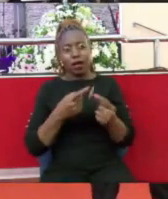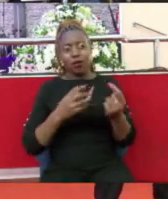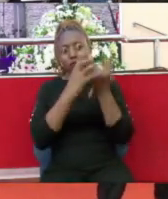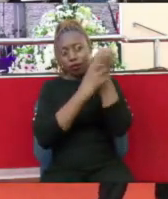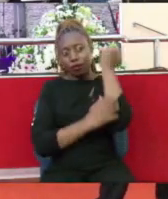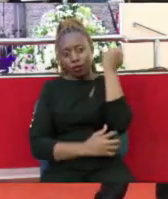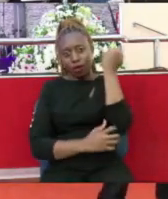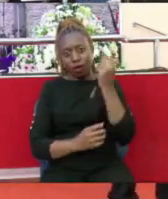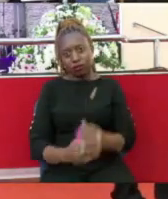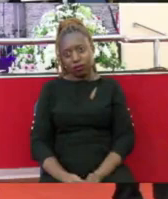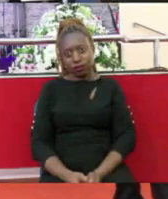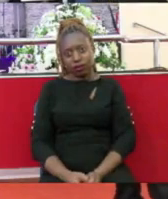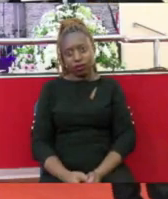poor.